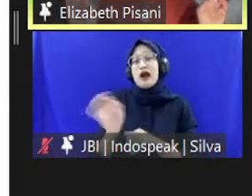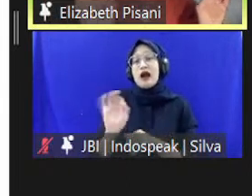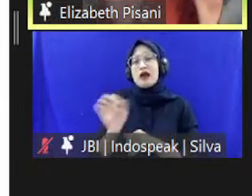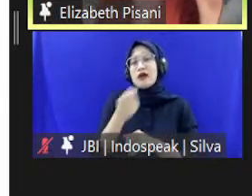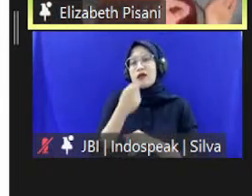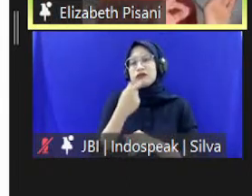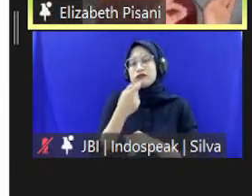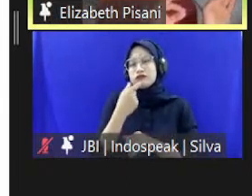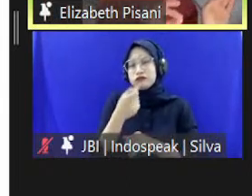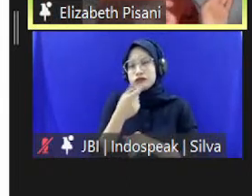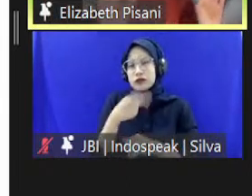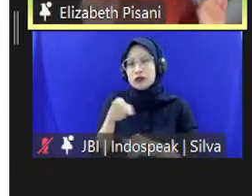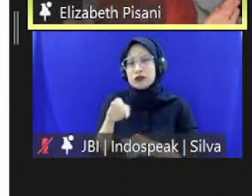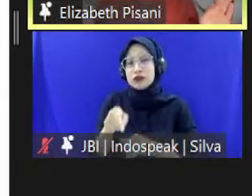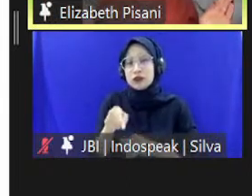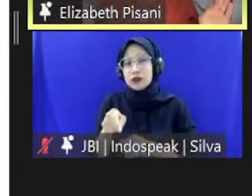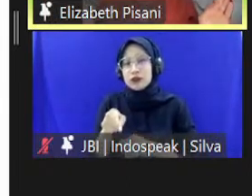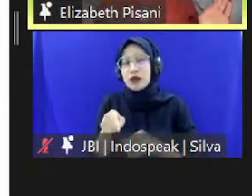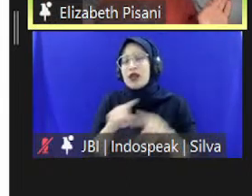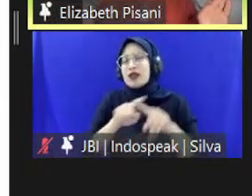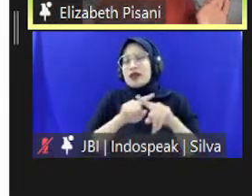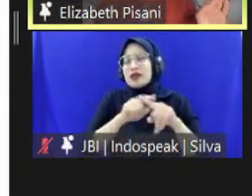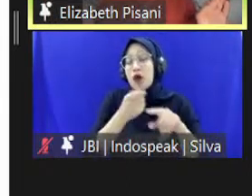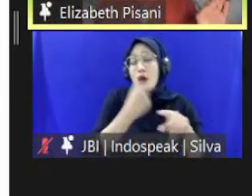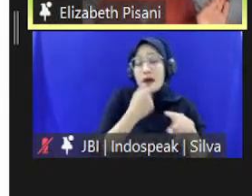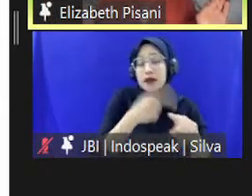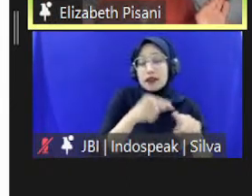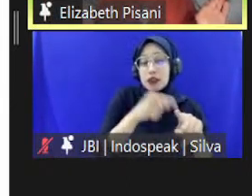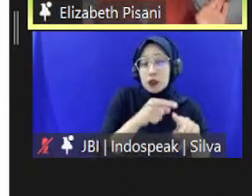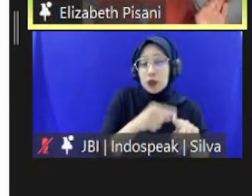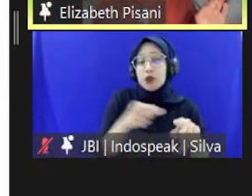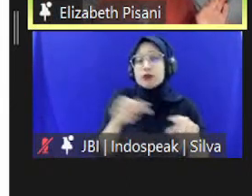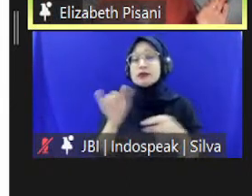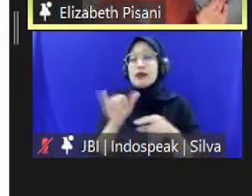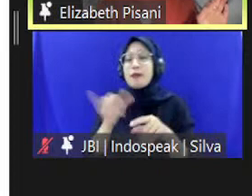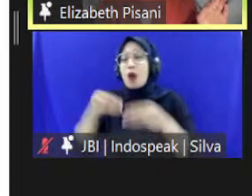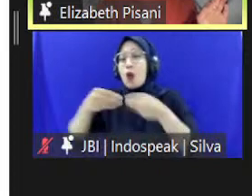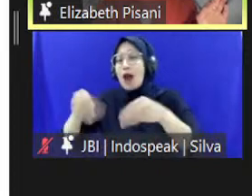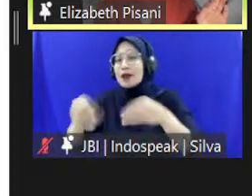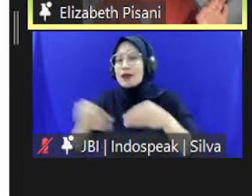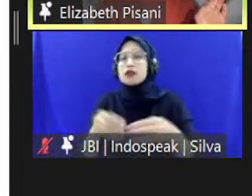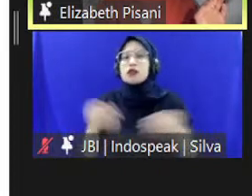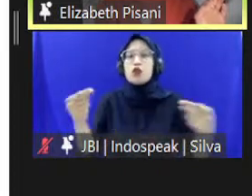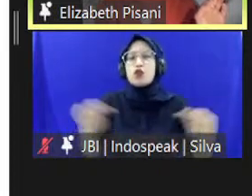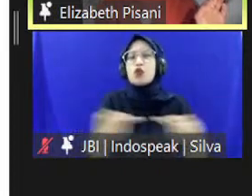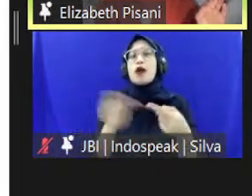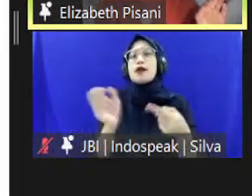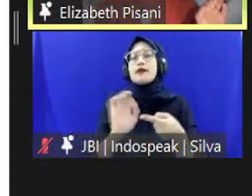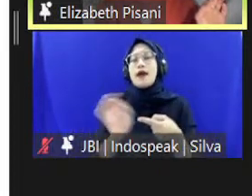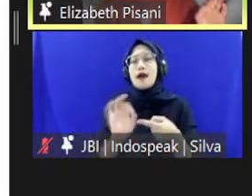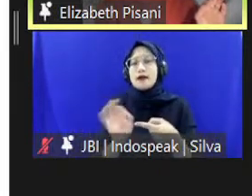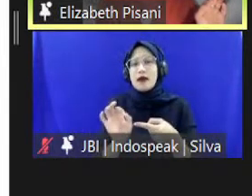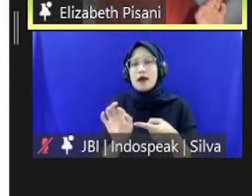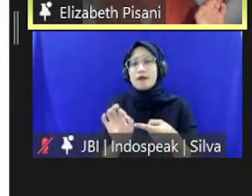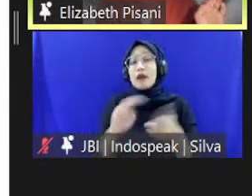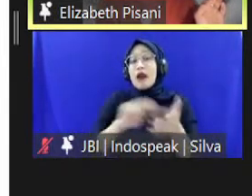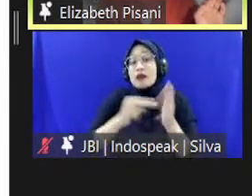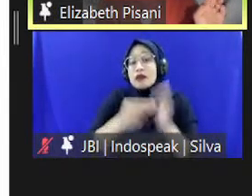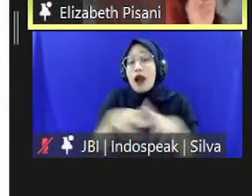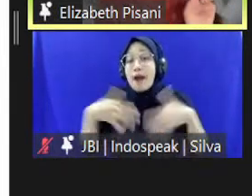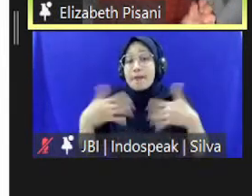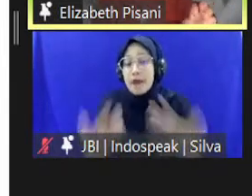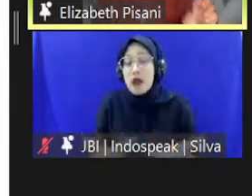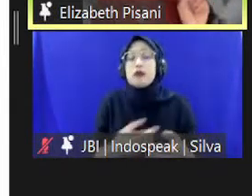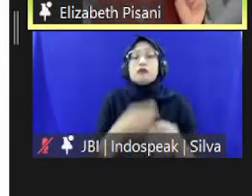relationship between the price and the quality. So the very, very low priced ones over here are just as good as the quality ones